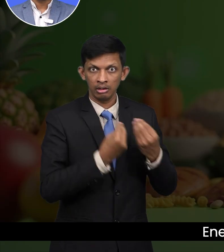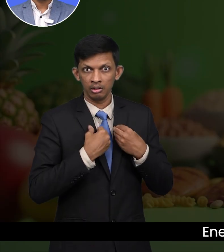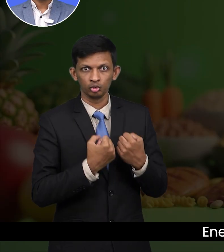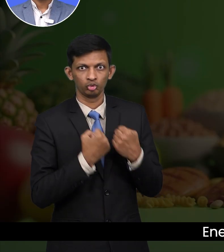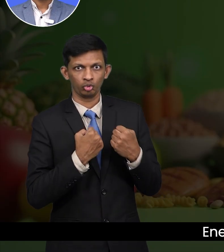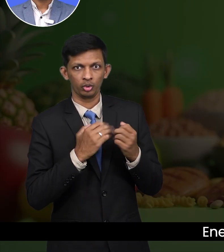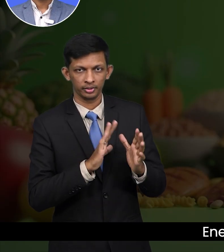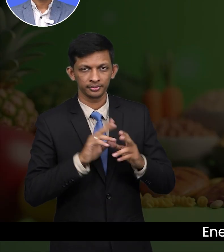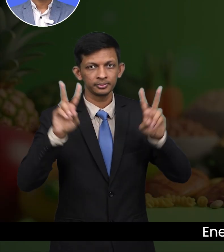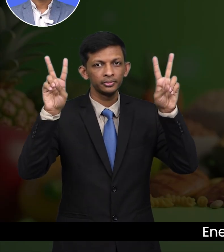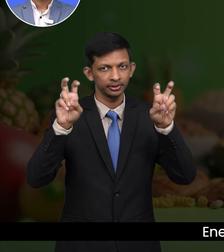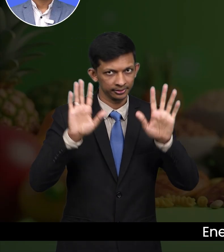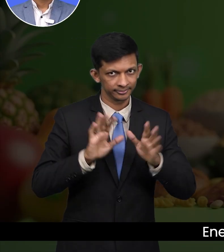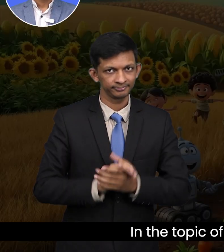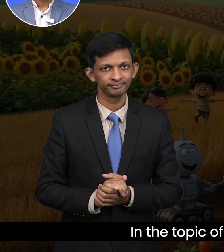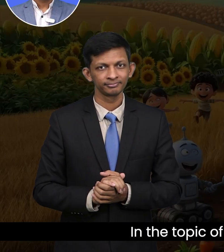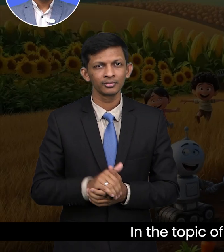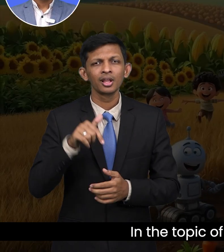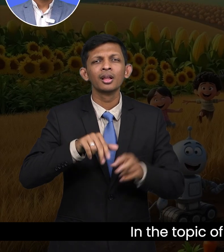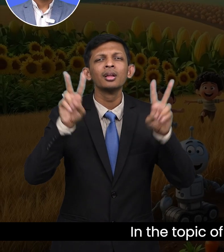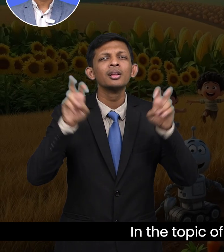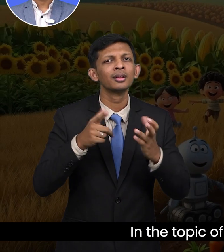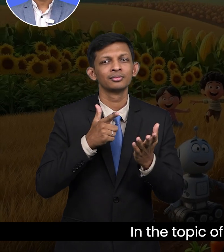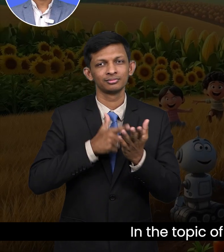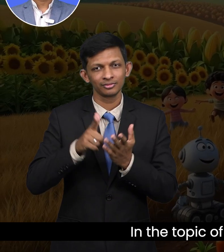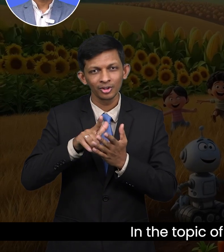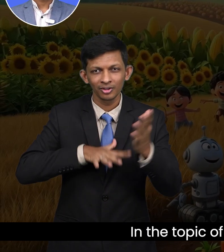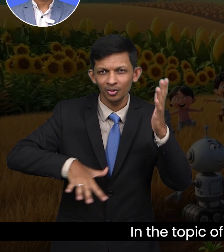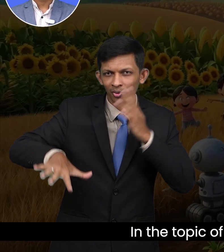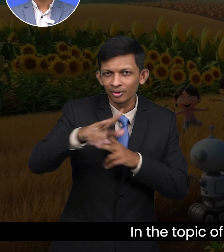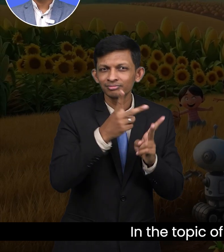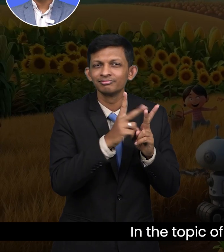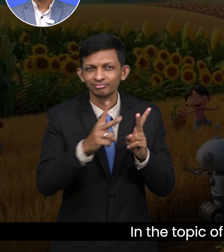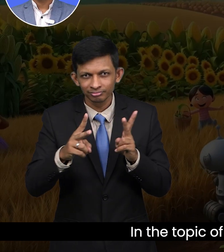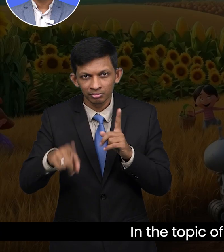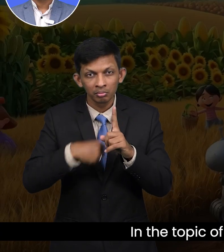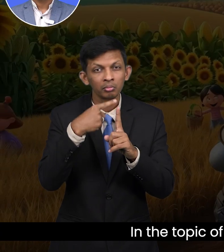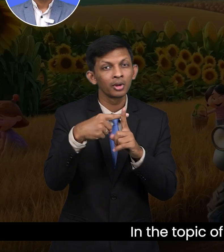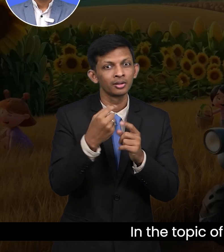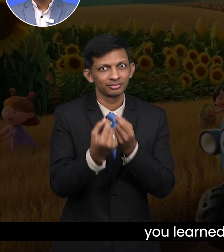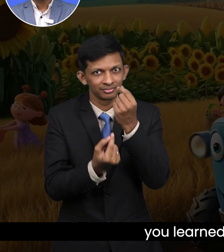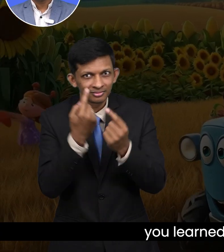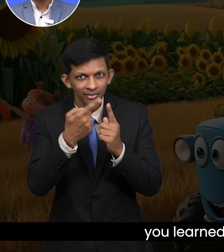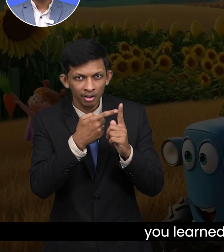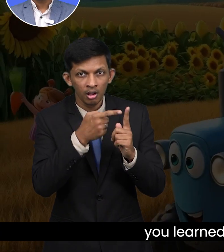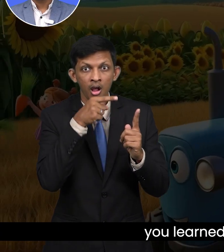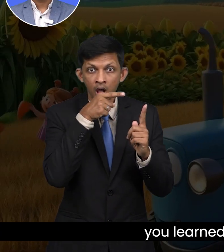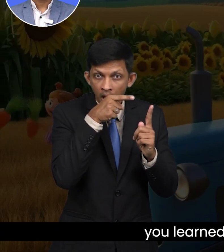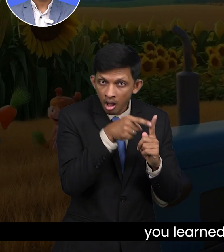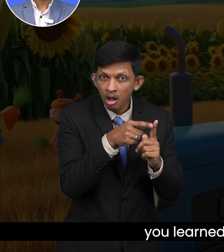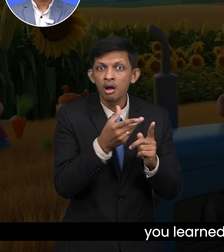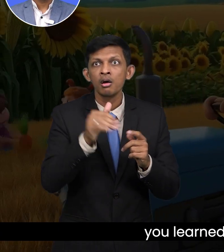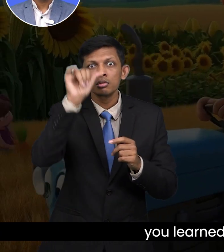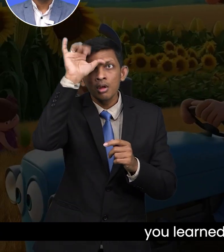Energy-giving foods. In the topic of types of farming and crops, you've learned